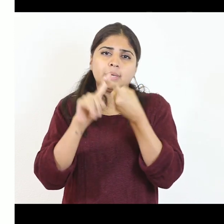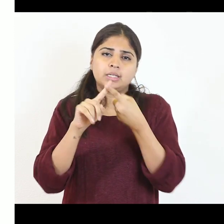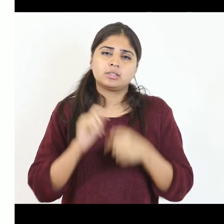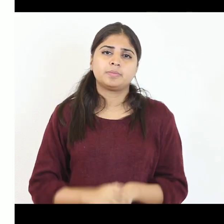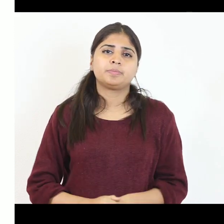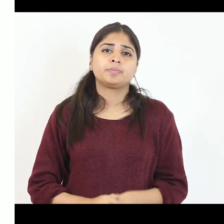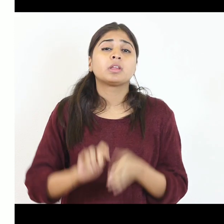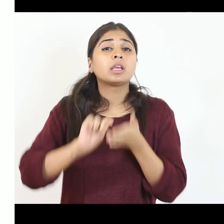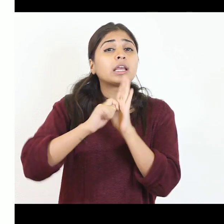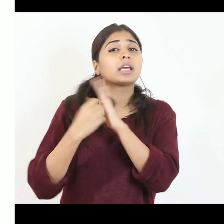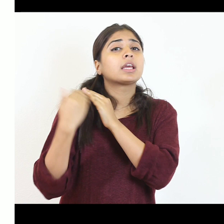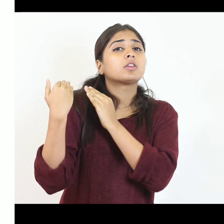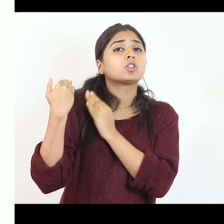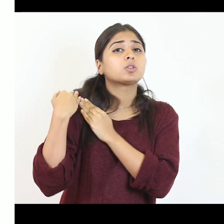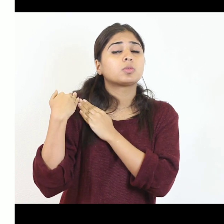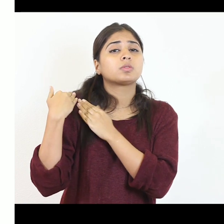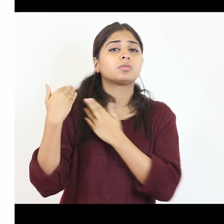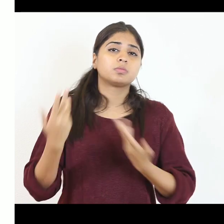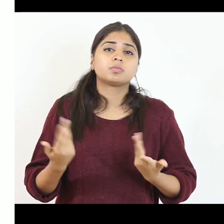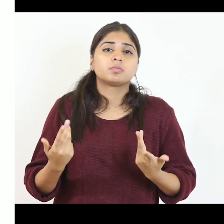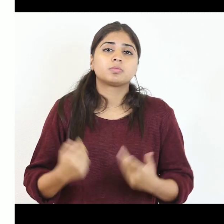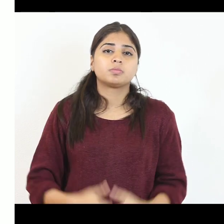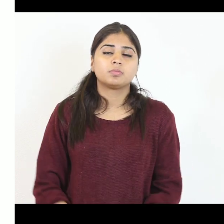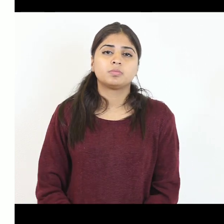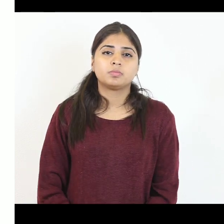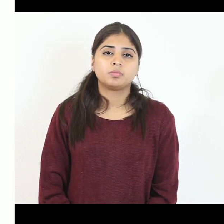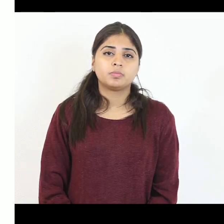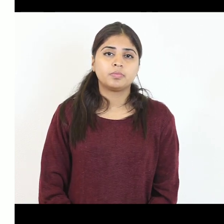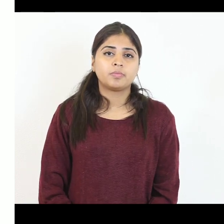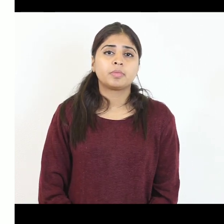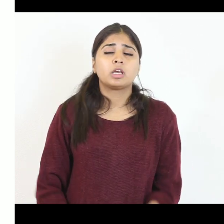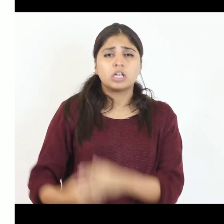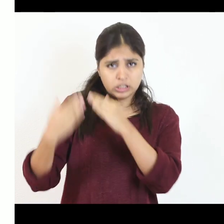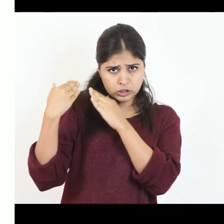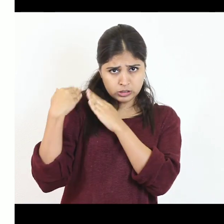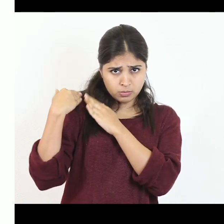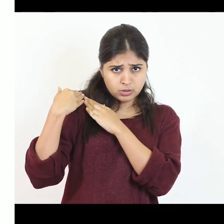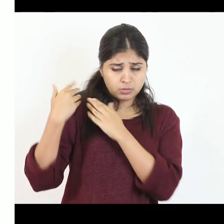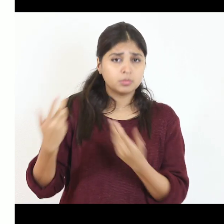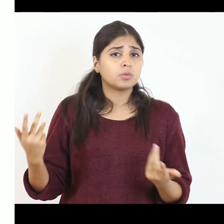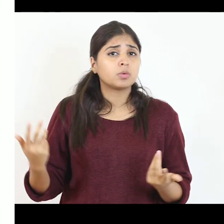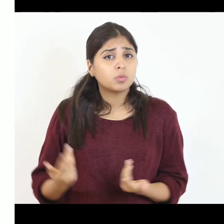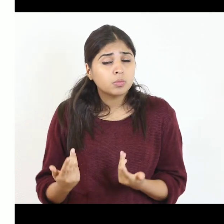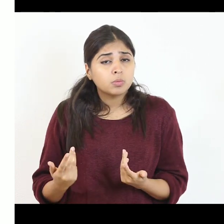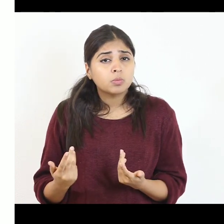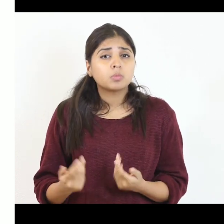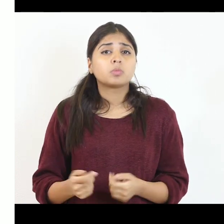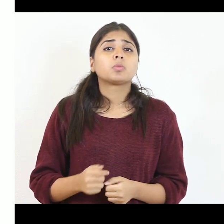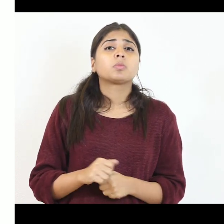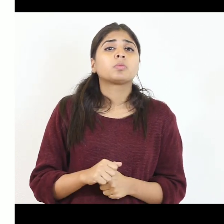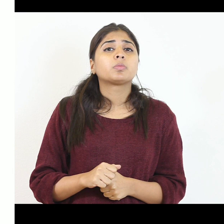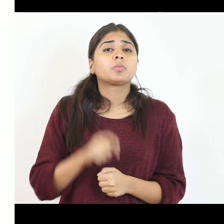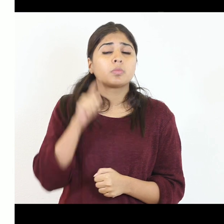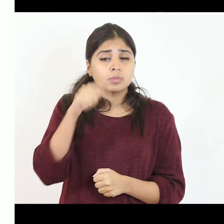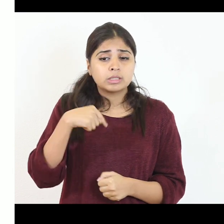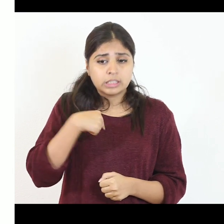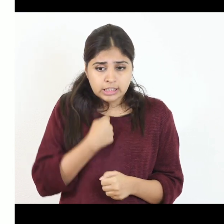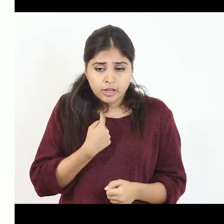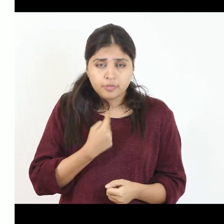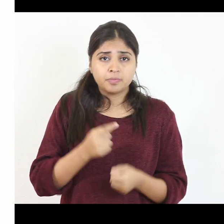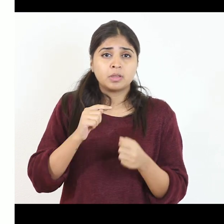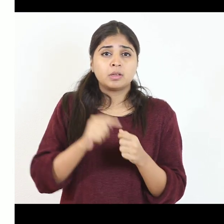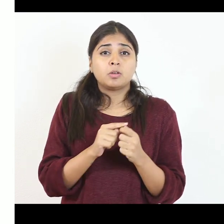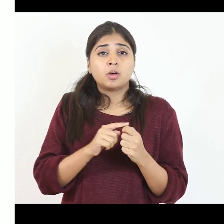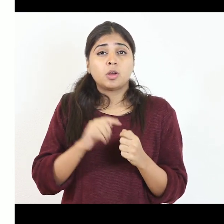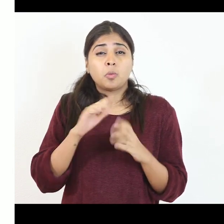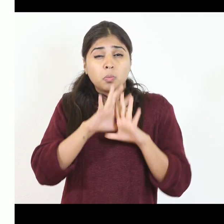Key responsibilities of a data entry operator. The responsibility of a data entry operator is to